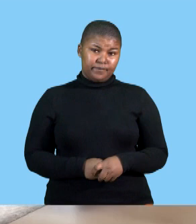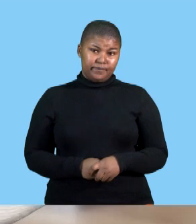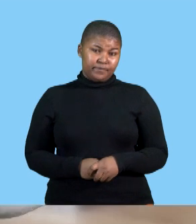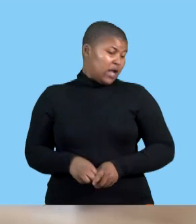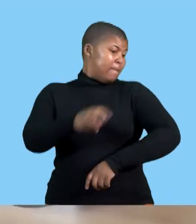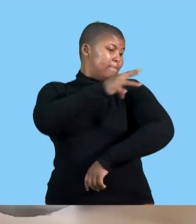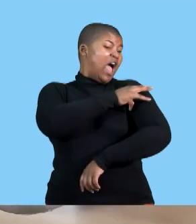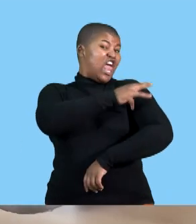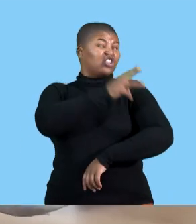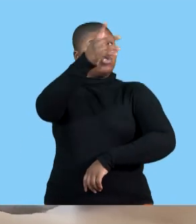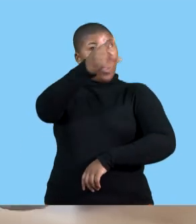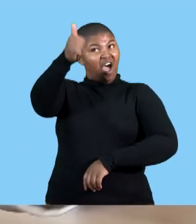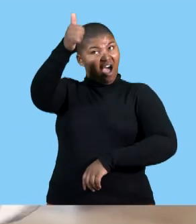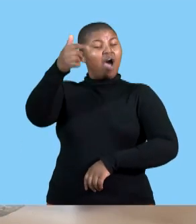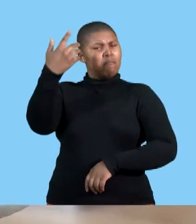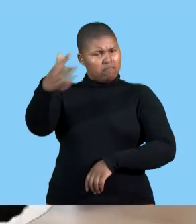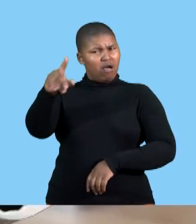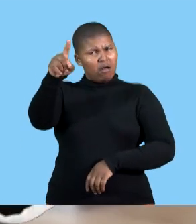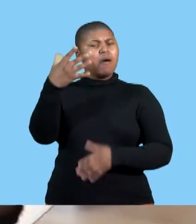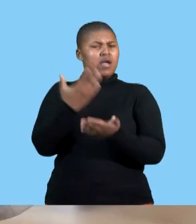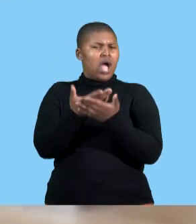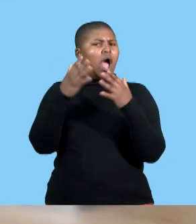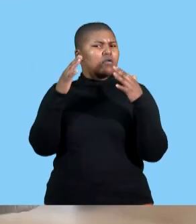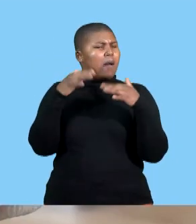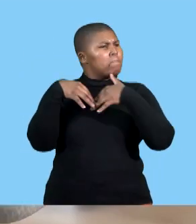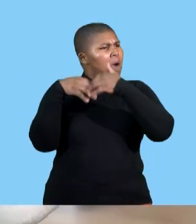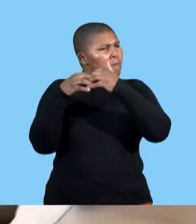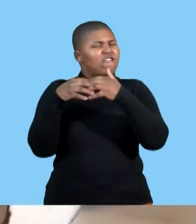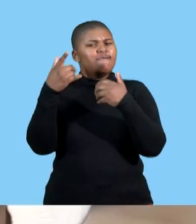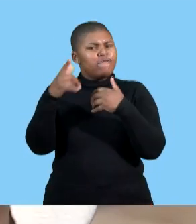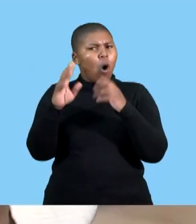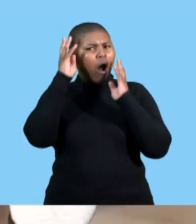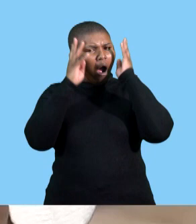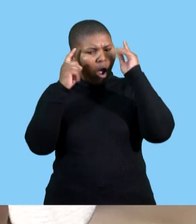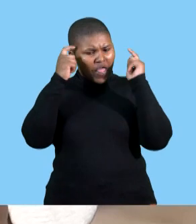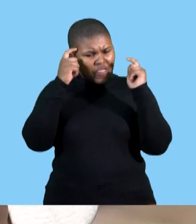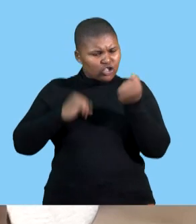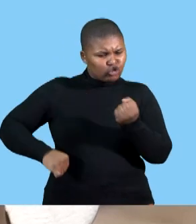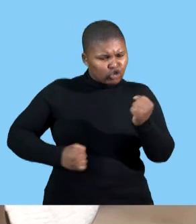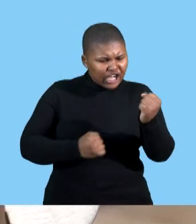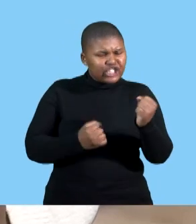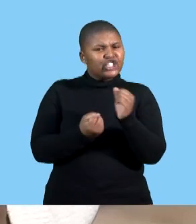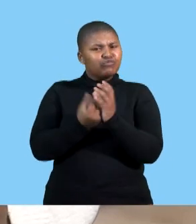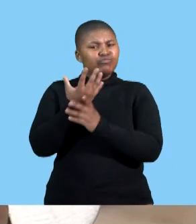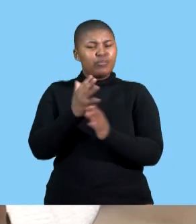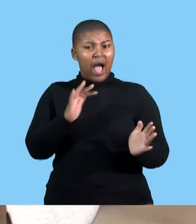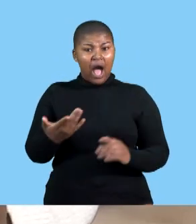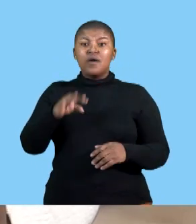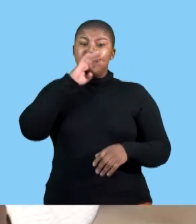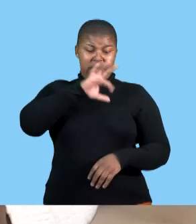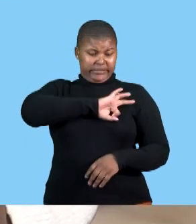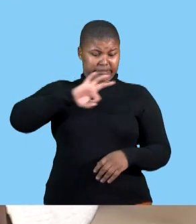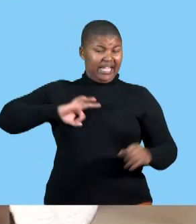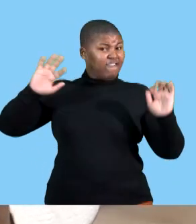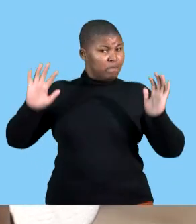the employees that will come up with innovative ideas, but also managers as well. You need to come up with creative strategies for